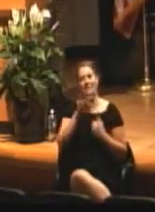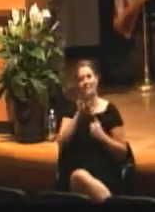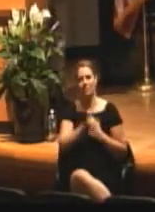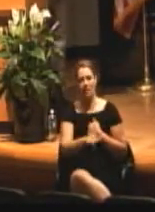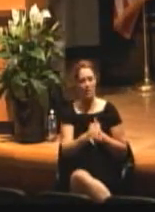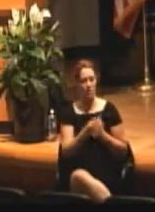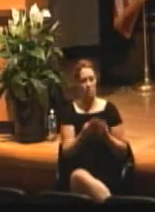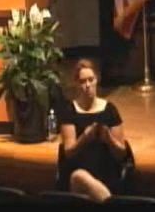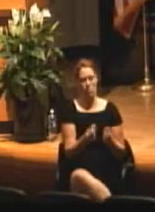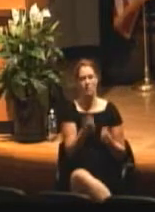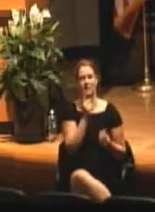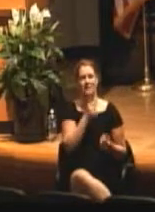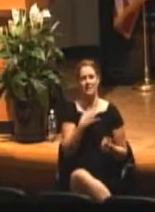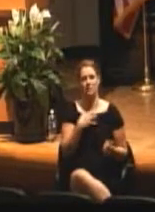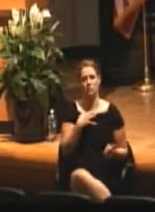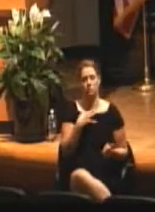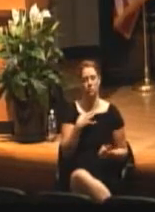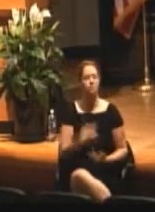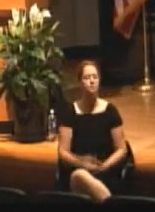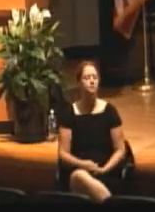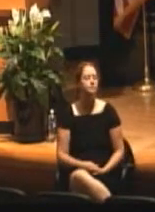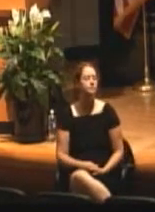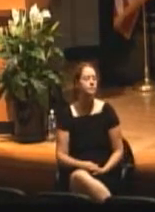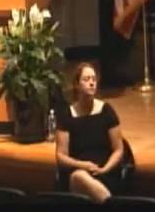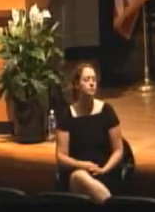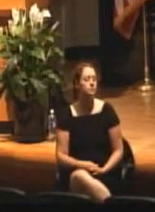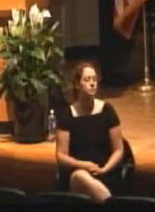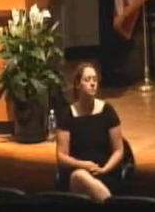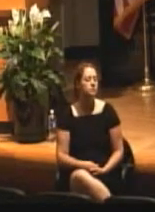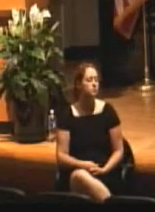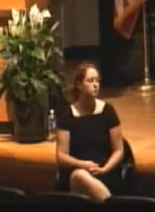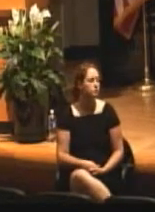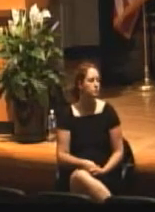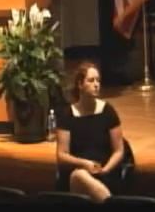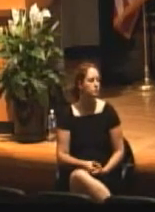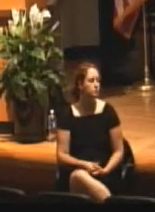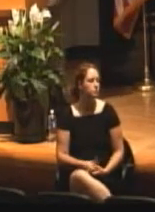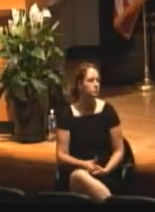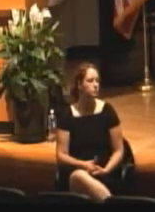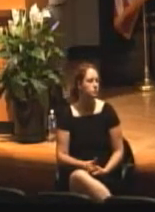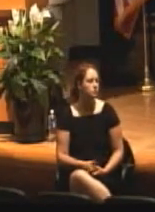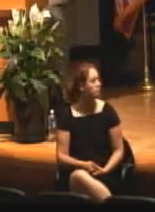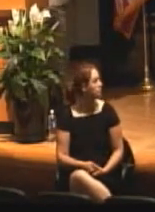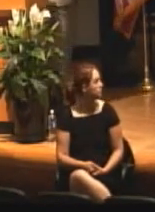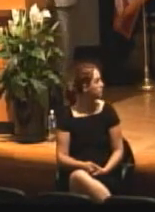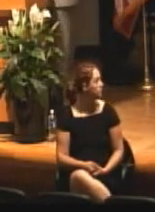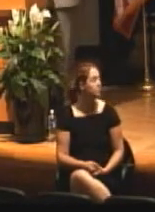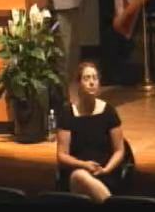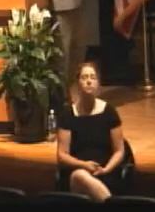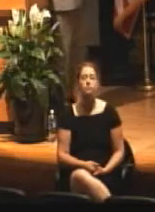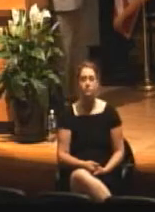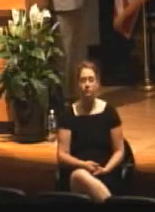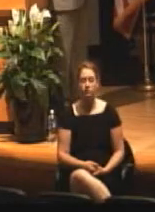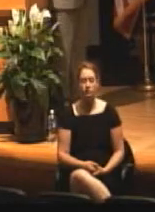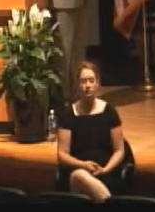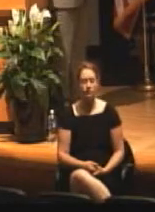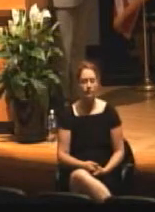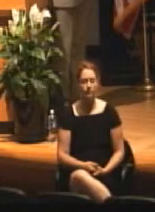charge a little bit of monthly mortgage insurance now. They never had, but it's relatively a recent change on that, so you would pay a little bit for